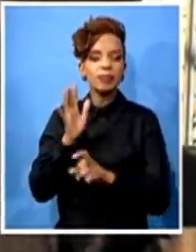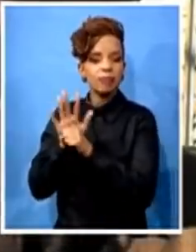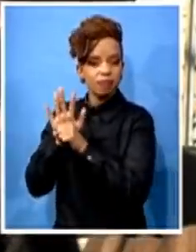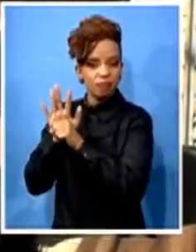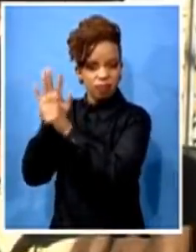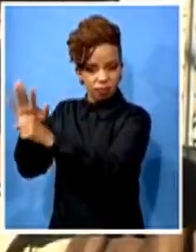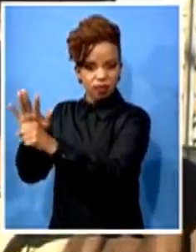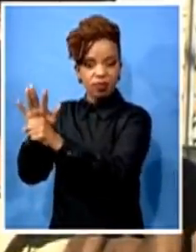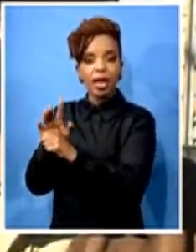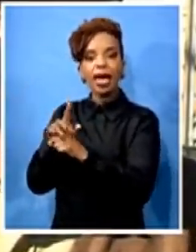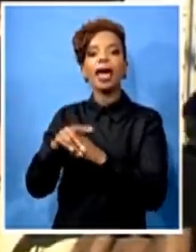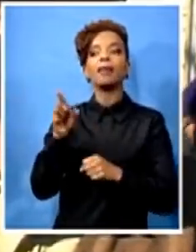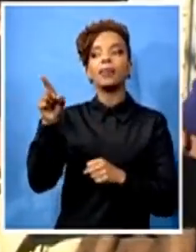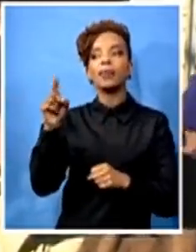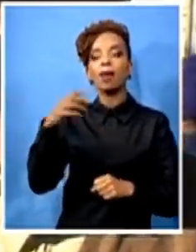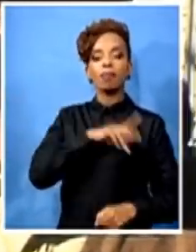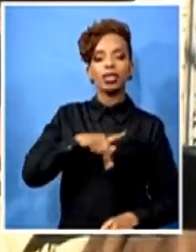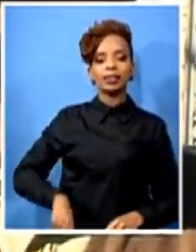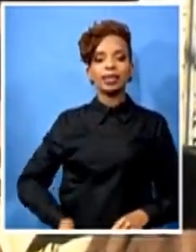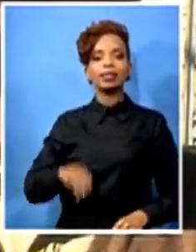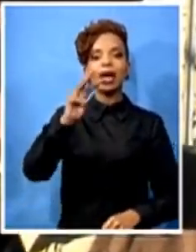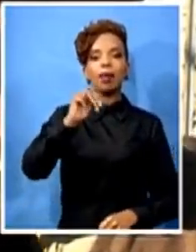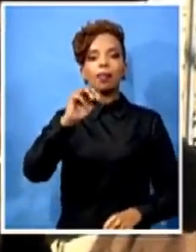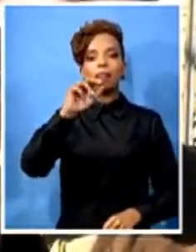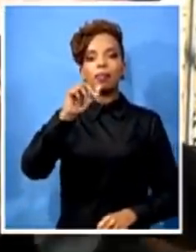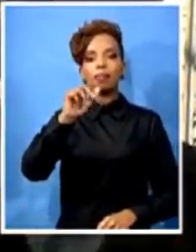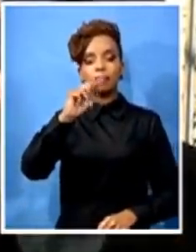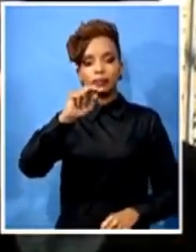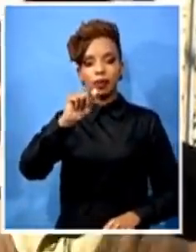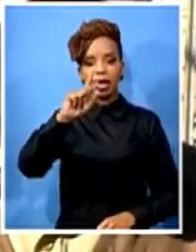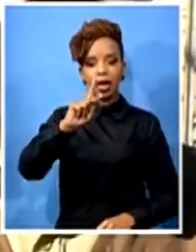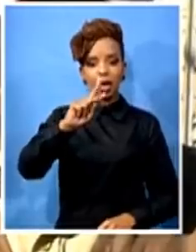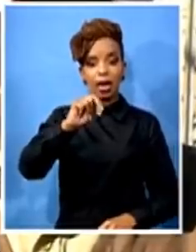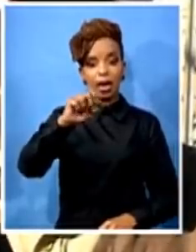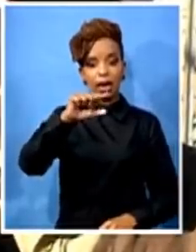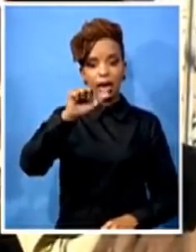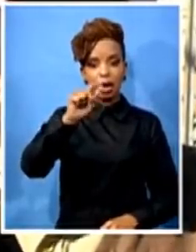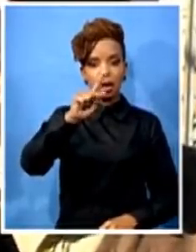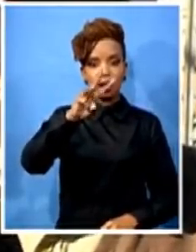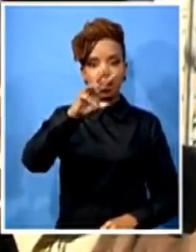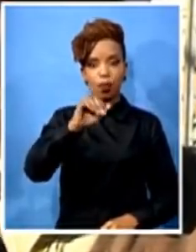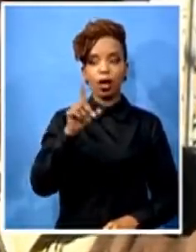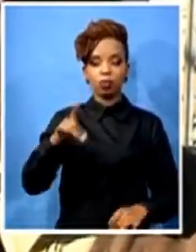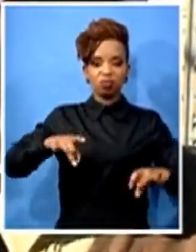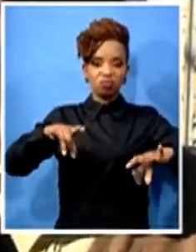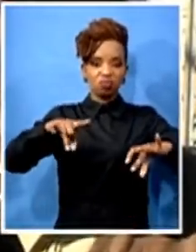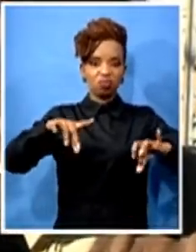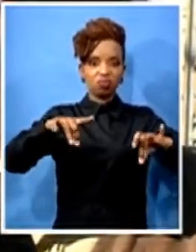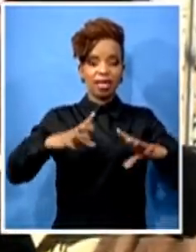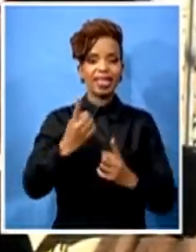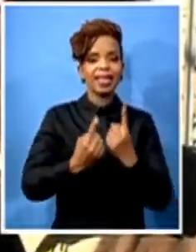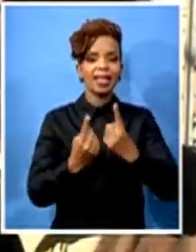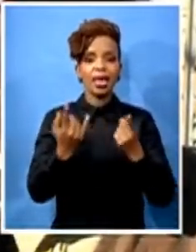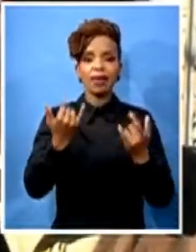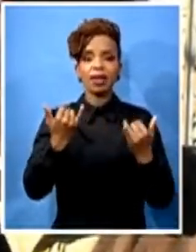in denialism, who is actually denying that there is crisis in that country, even though when it is all over for everyone to see that